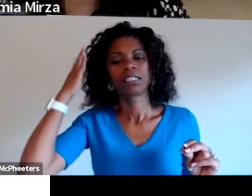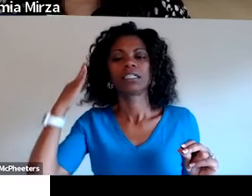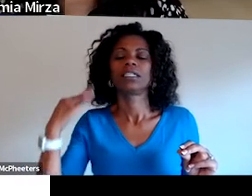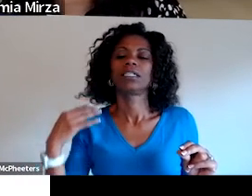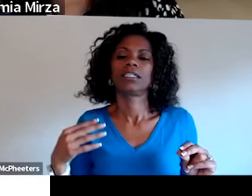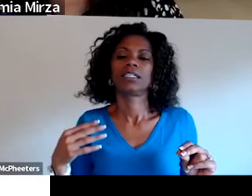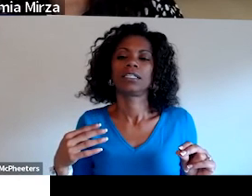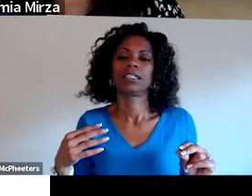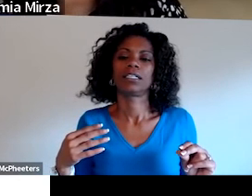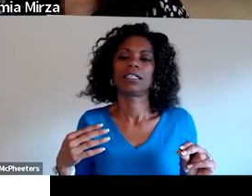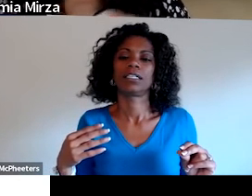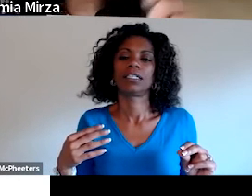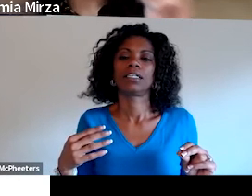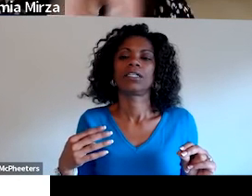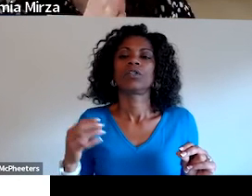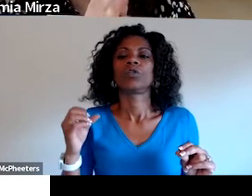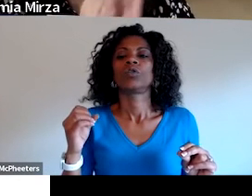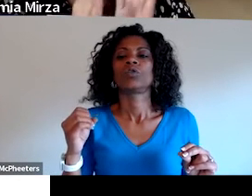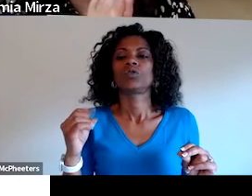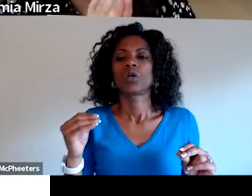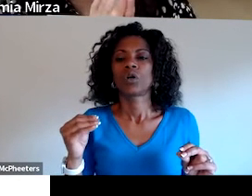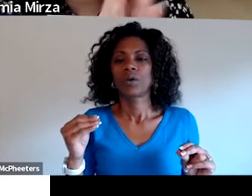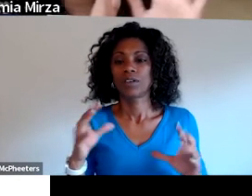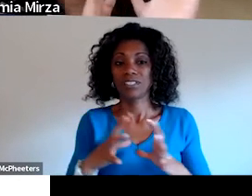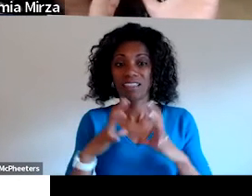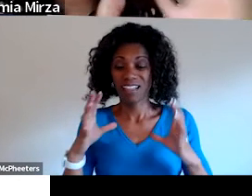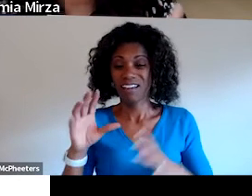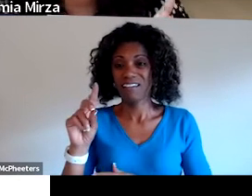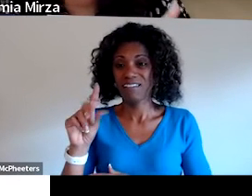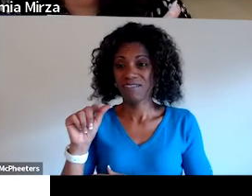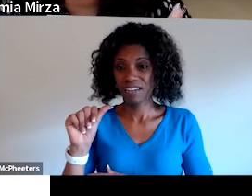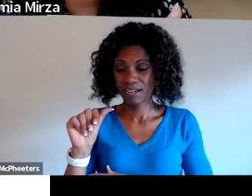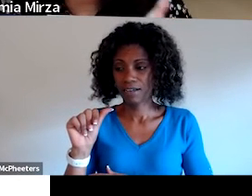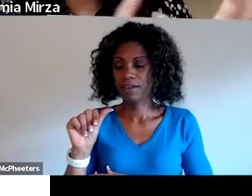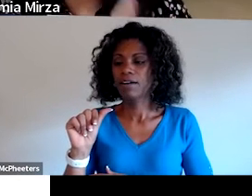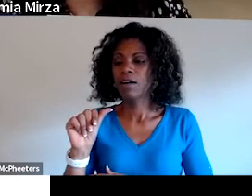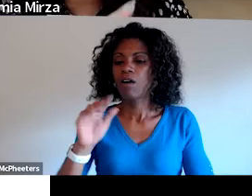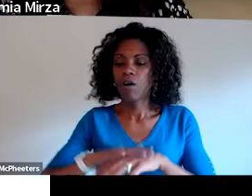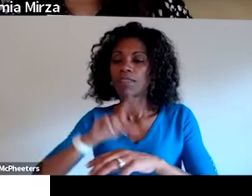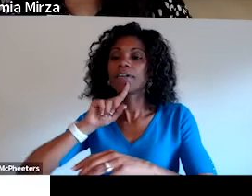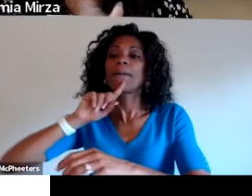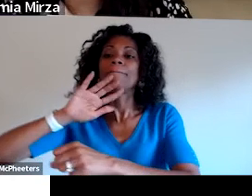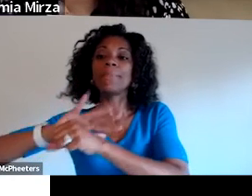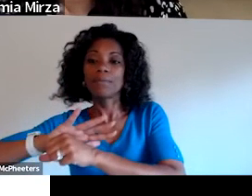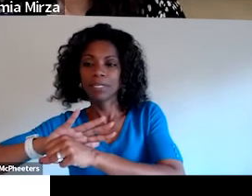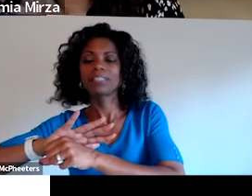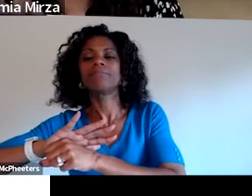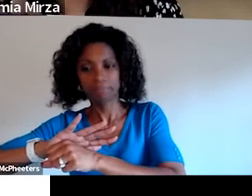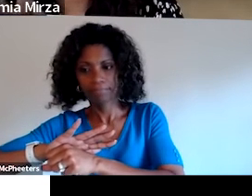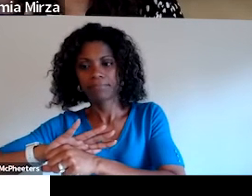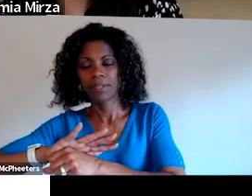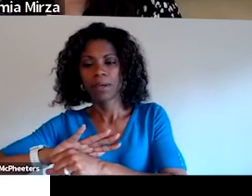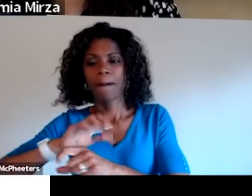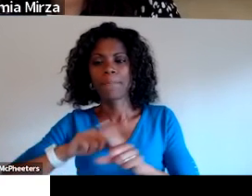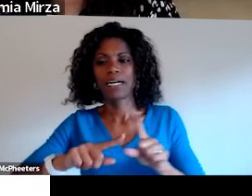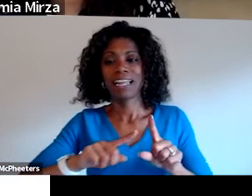pledges and what funds they've actually dispersed. So while there's a lot of data on what the commitment was, publicly, there haven't been a lot